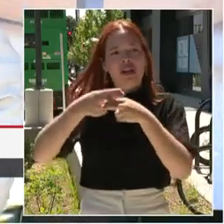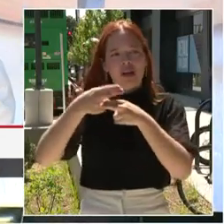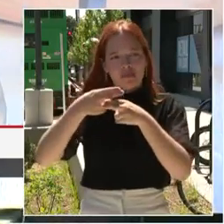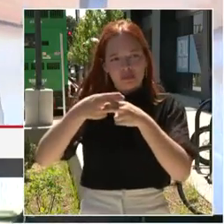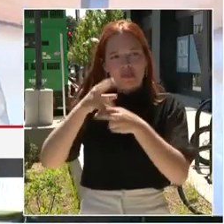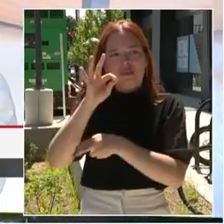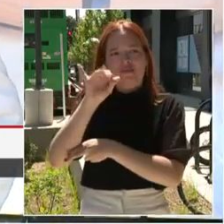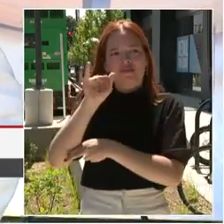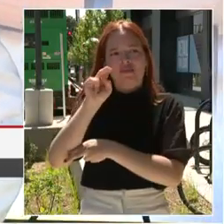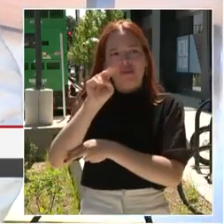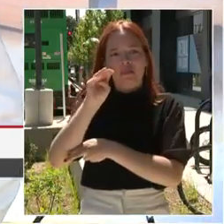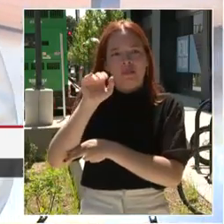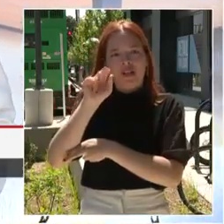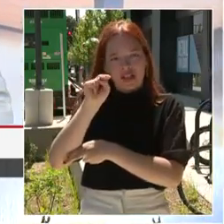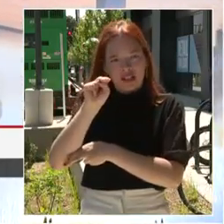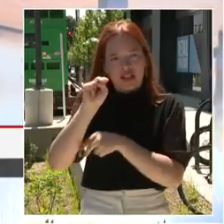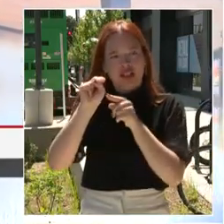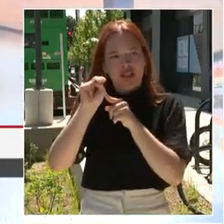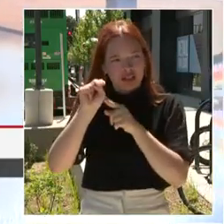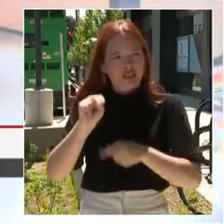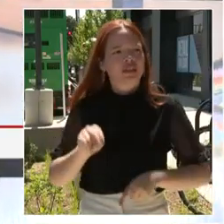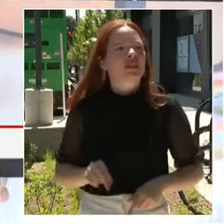If you didn't know, I was also the balloon guy.